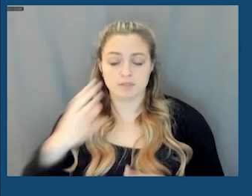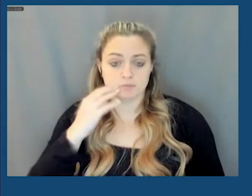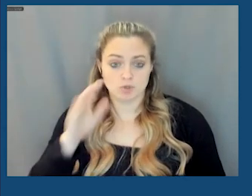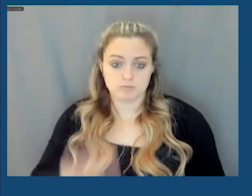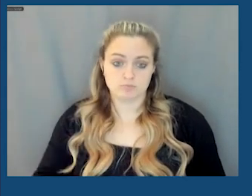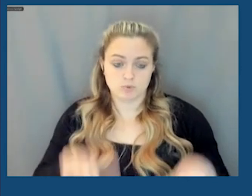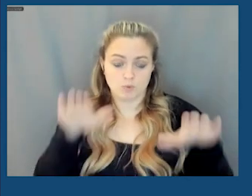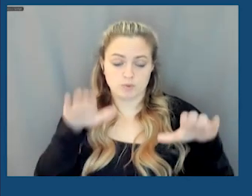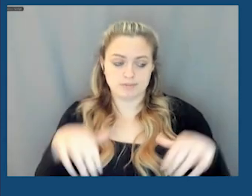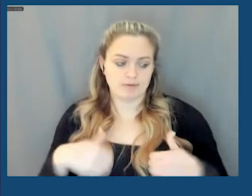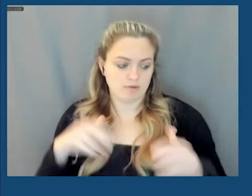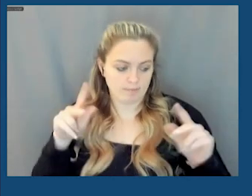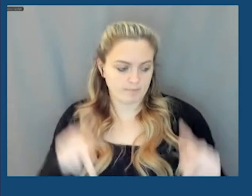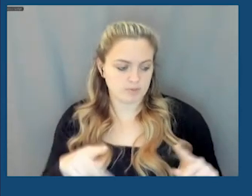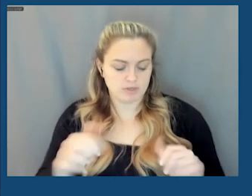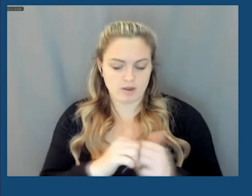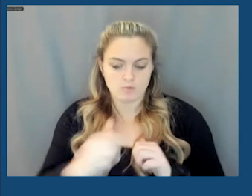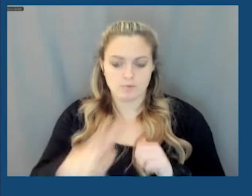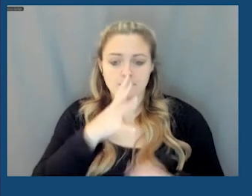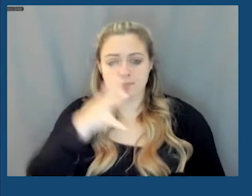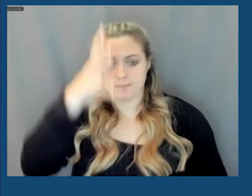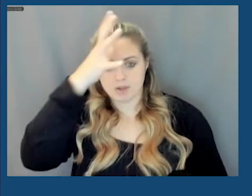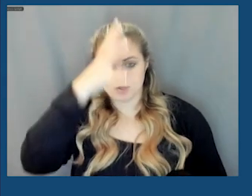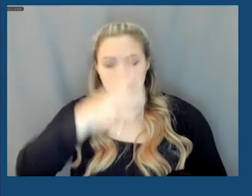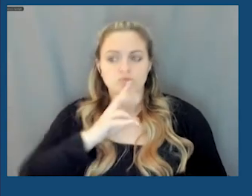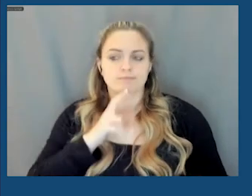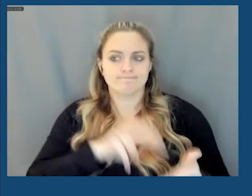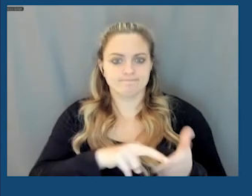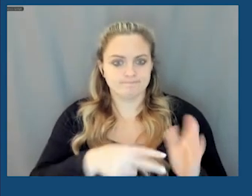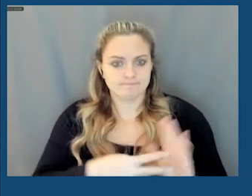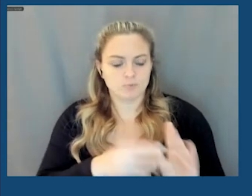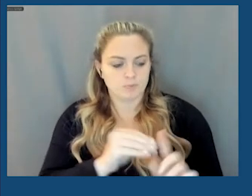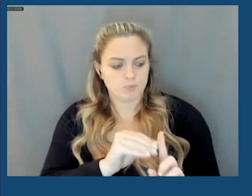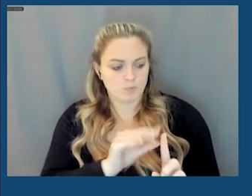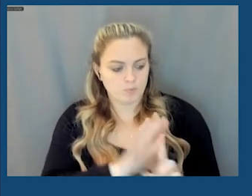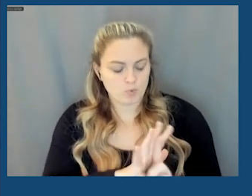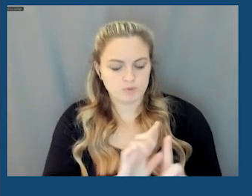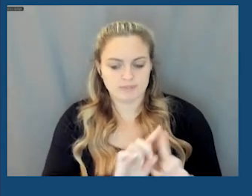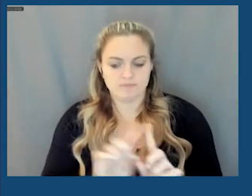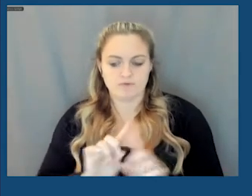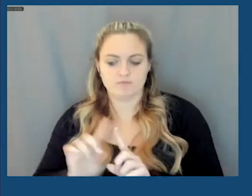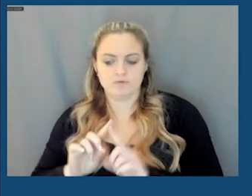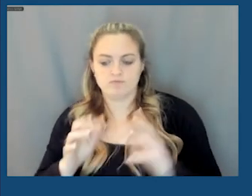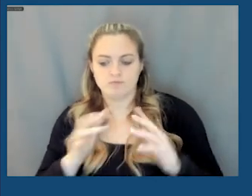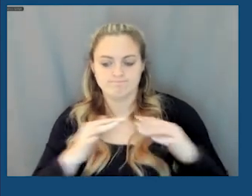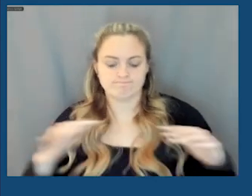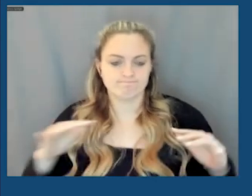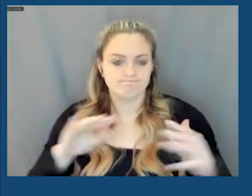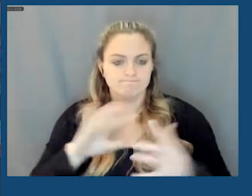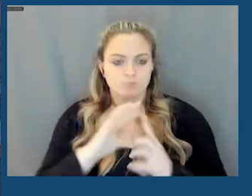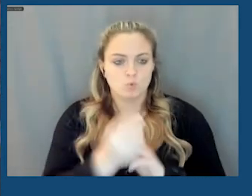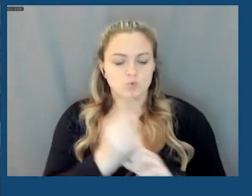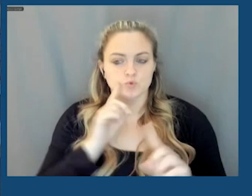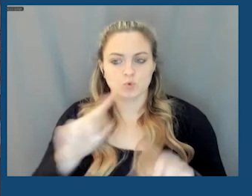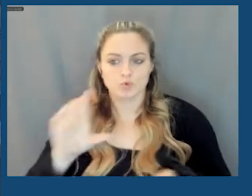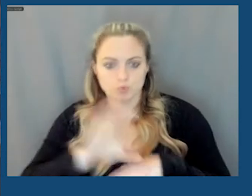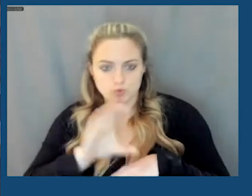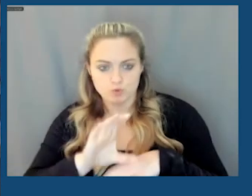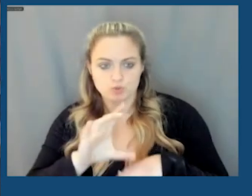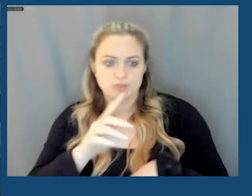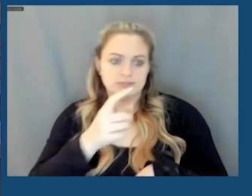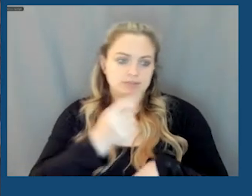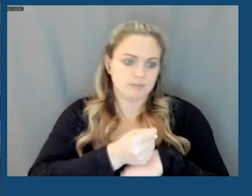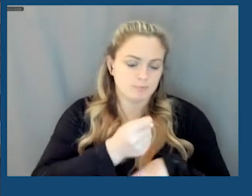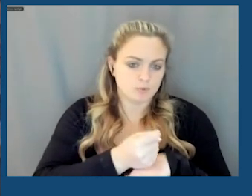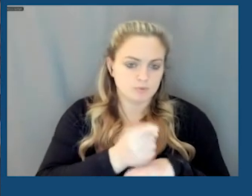young person and how his parents were very intentional about exposing him to different cultures, taking him to churches and synagogues so